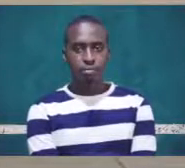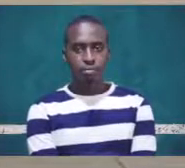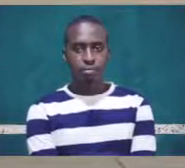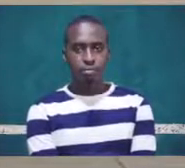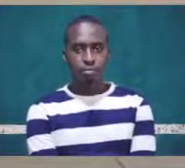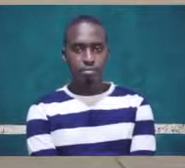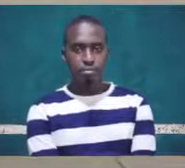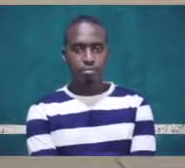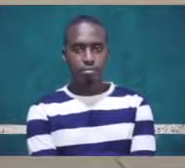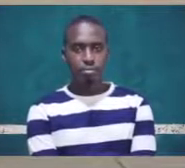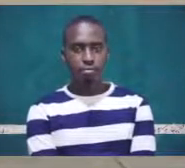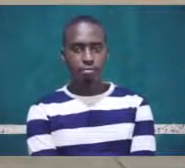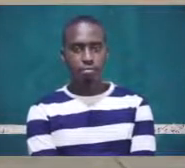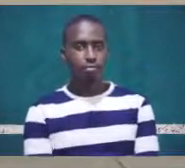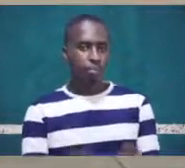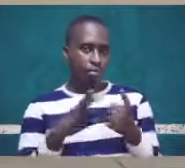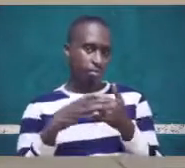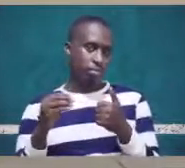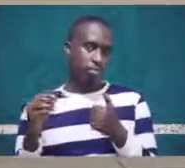900,000 plus